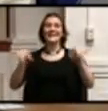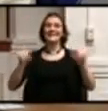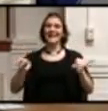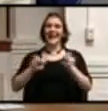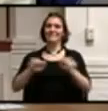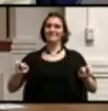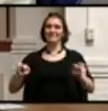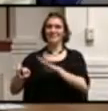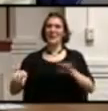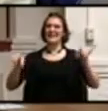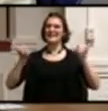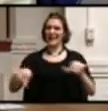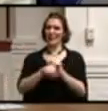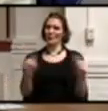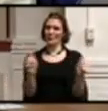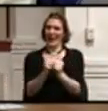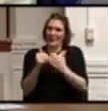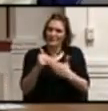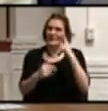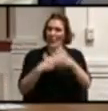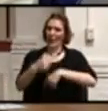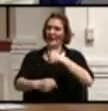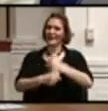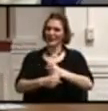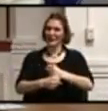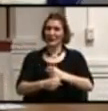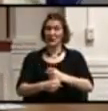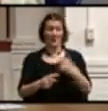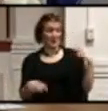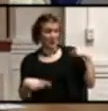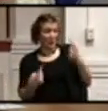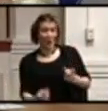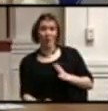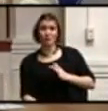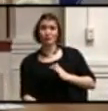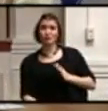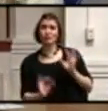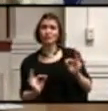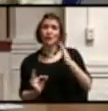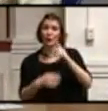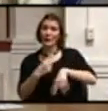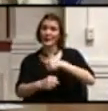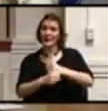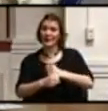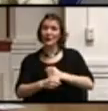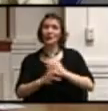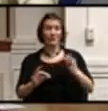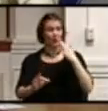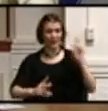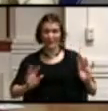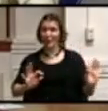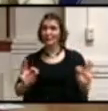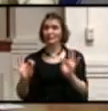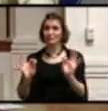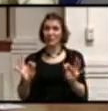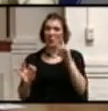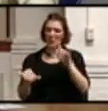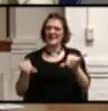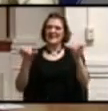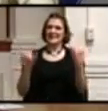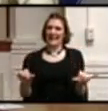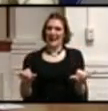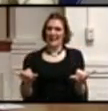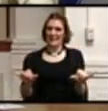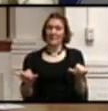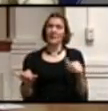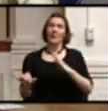board working together next year. I think it's been a very productive year that we've had, and we've got a lot of